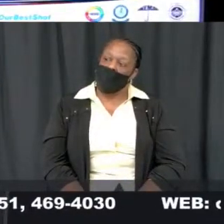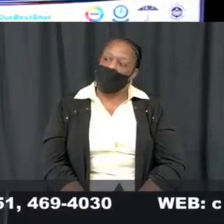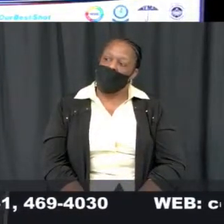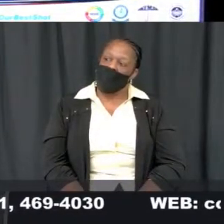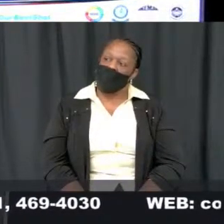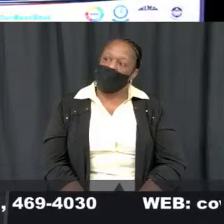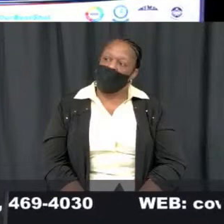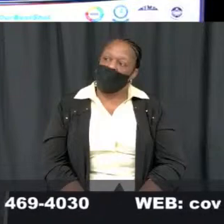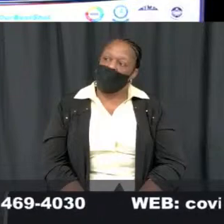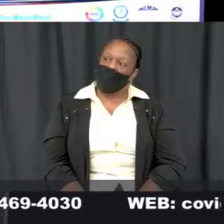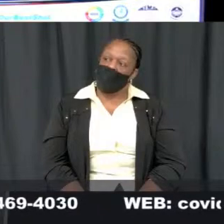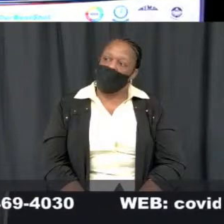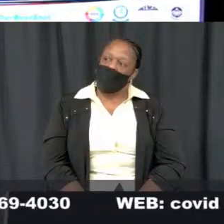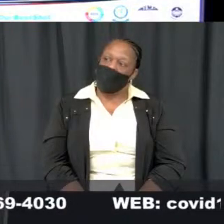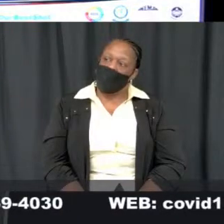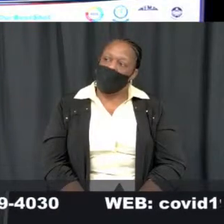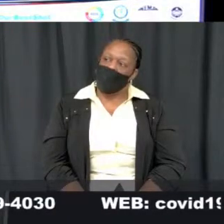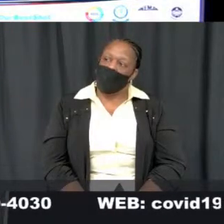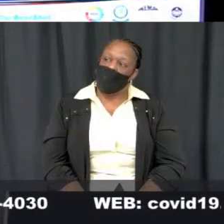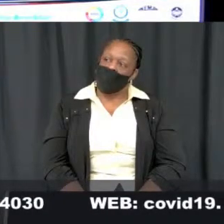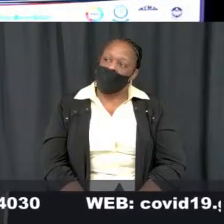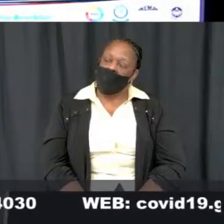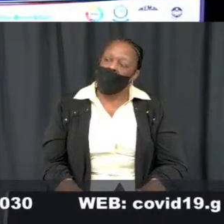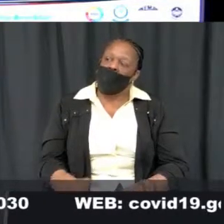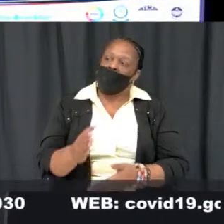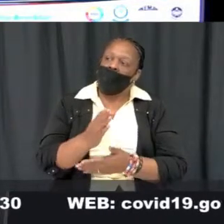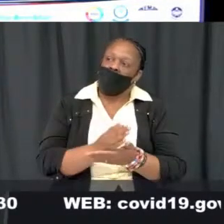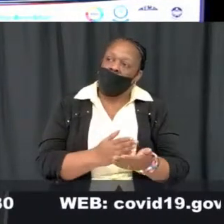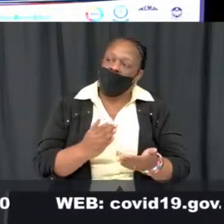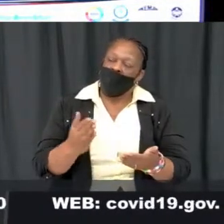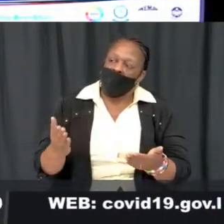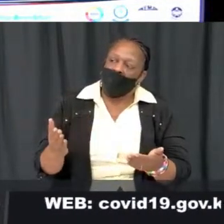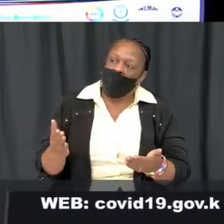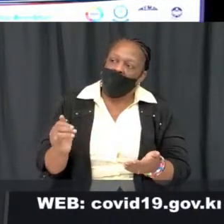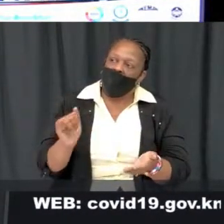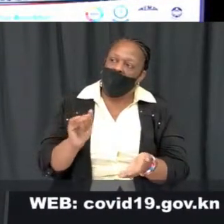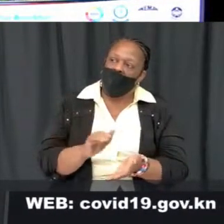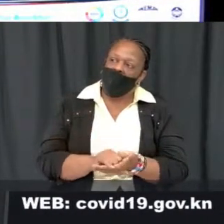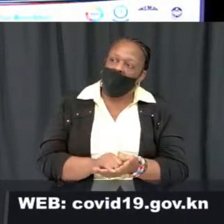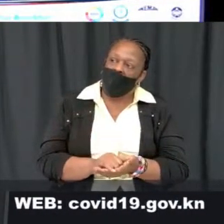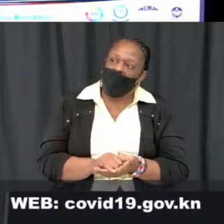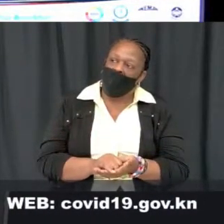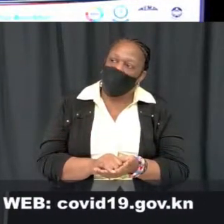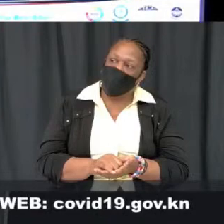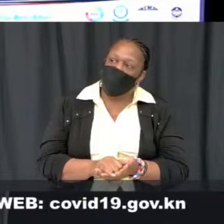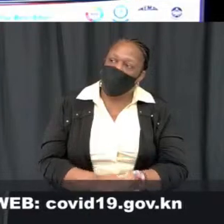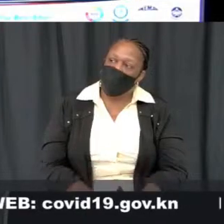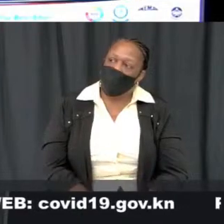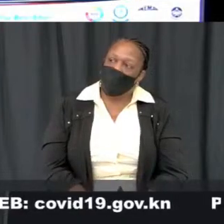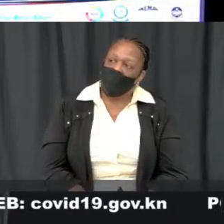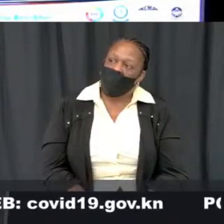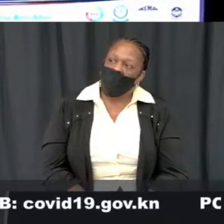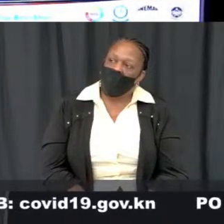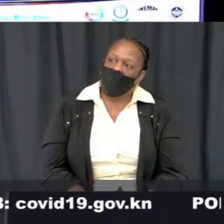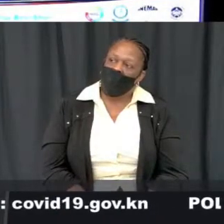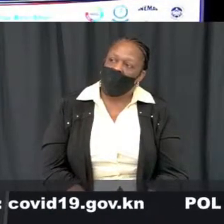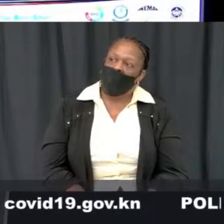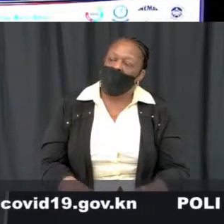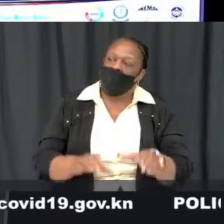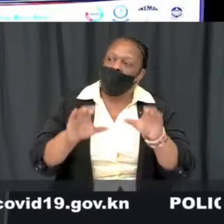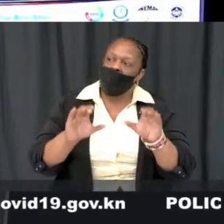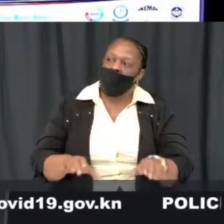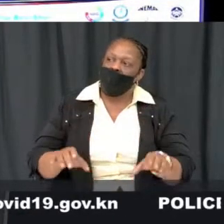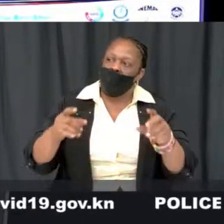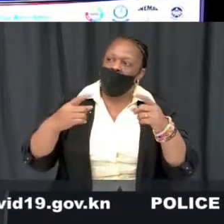been causing some misunderstanding. We said that you can go to reputable sites to get information.